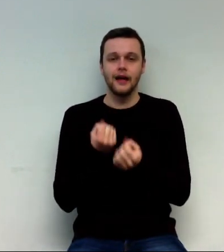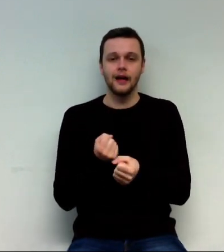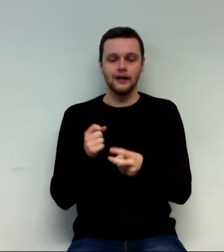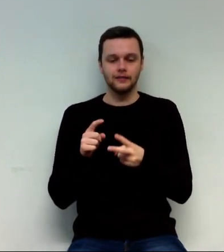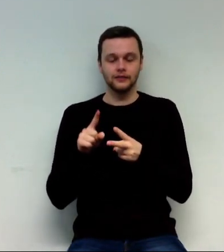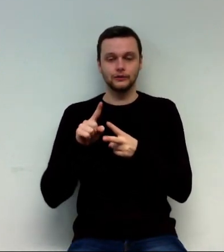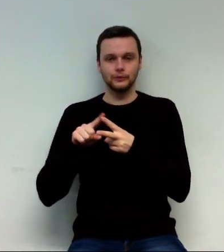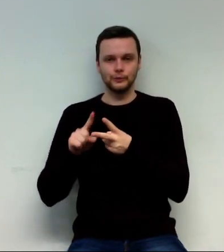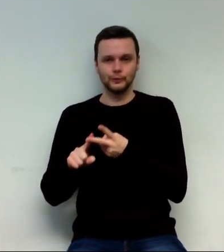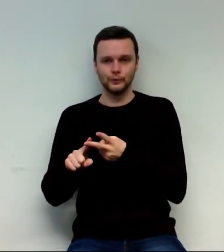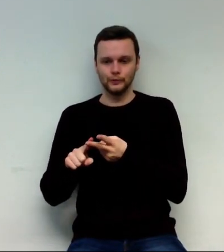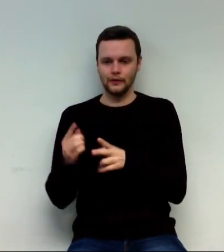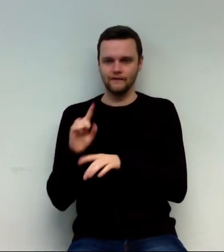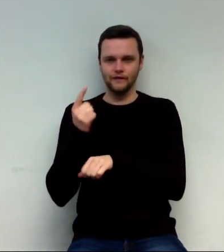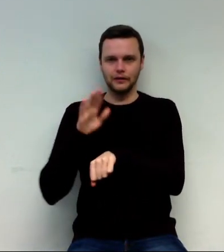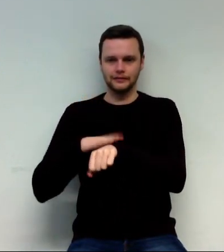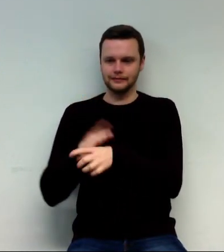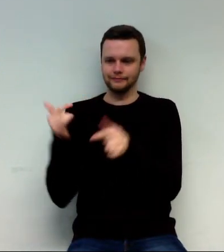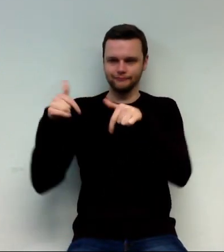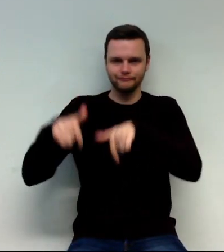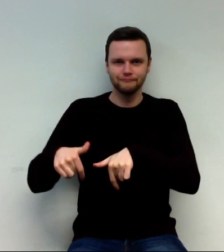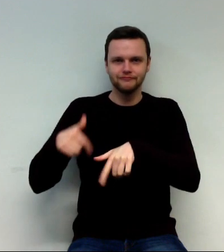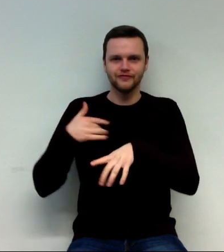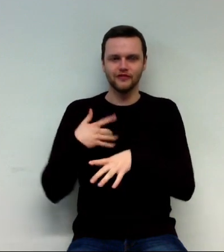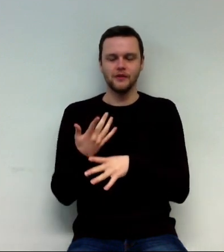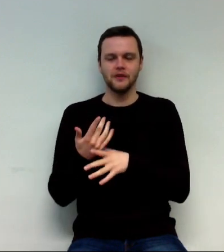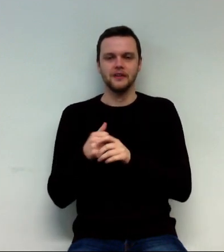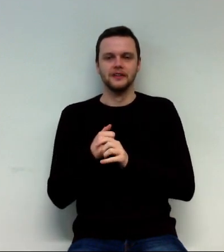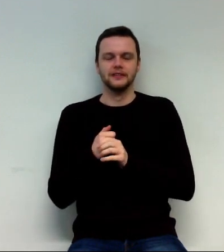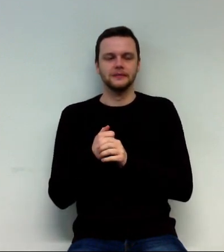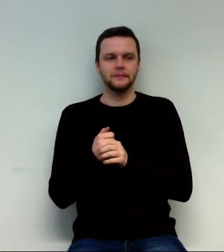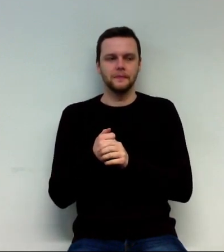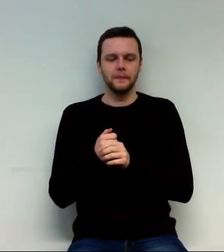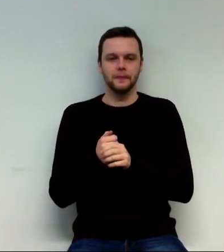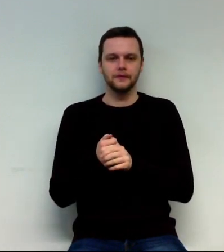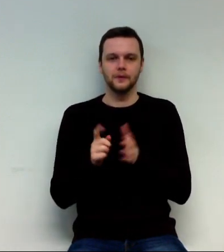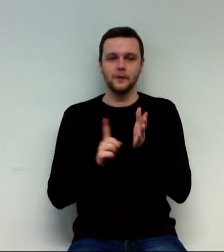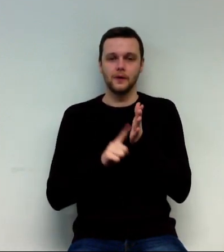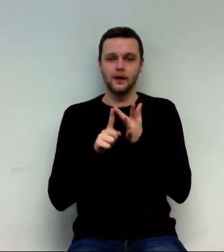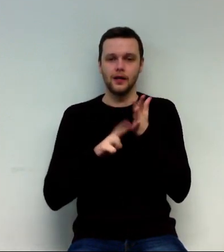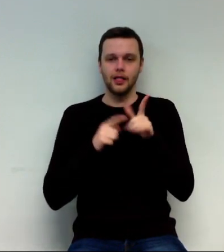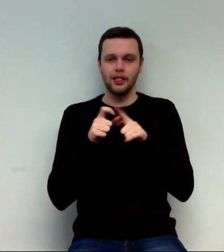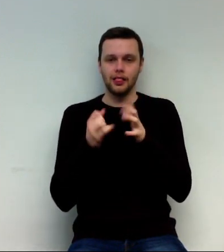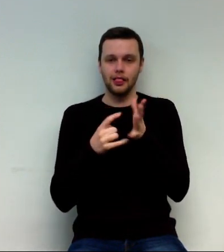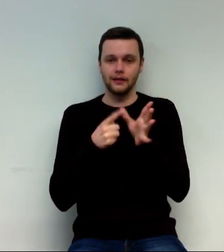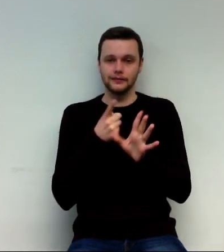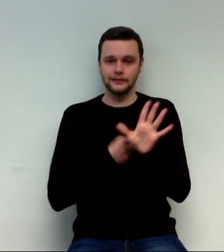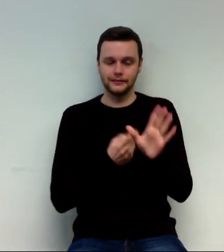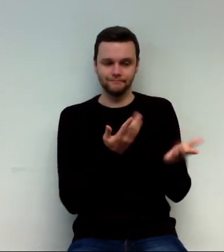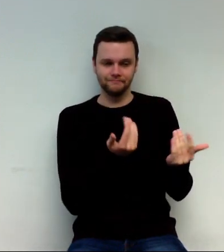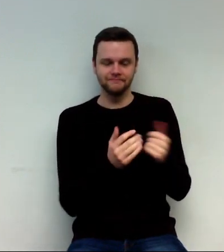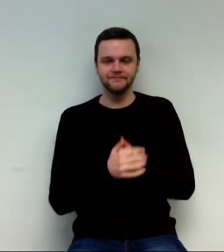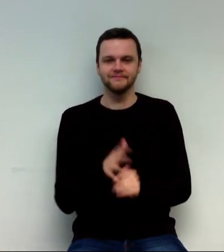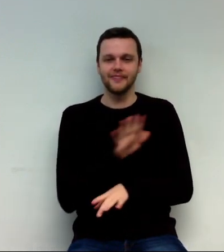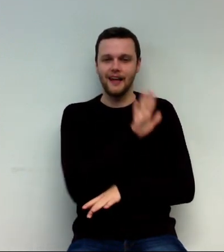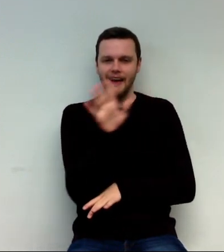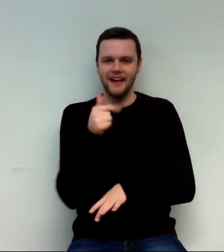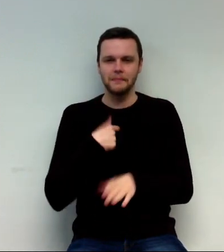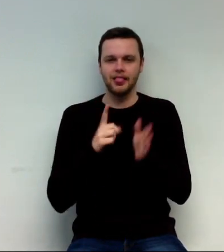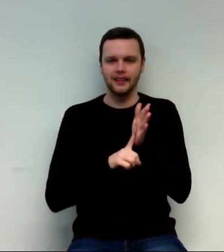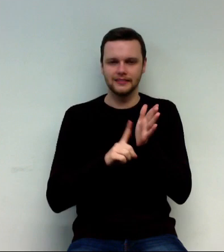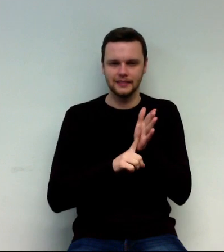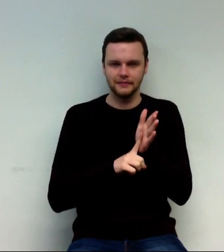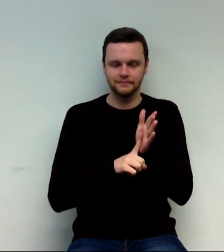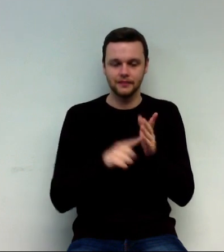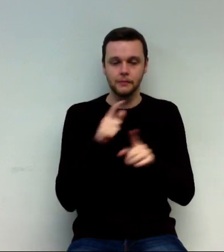first-time FringeCasters with us for this episode. So, Lindsay, do you want to introduce yourself? Hello, I'm Lindsay. I'm